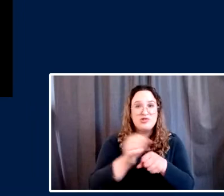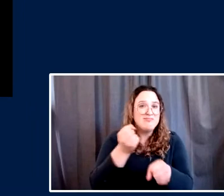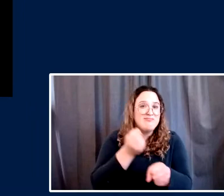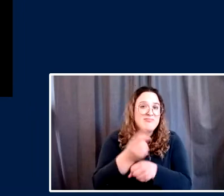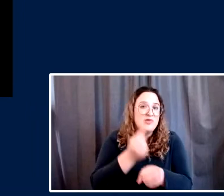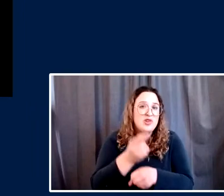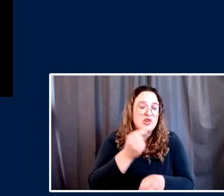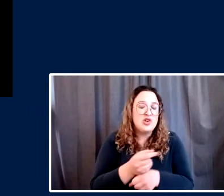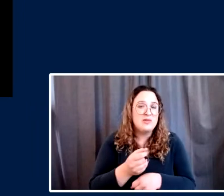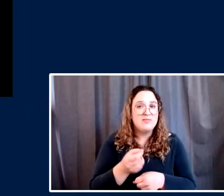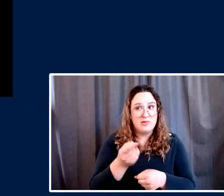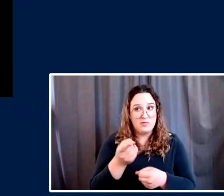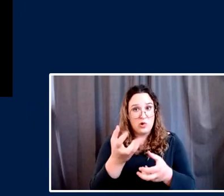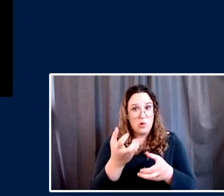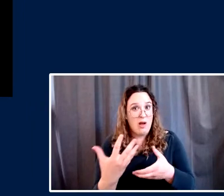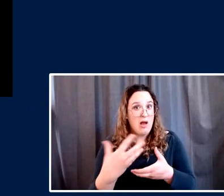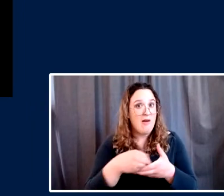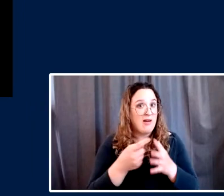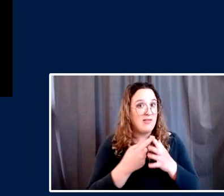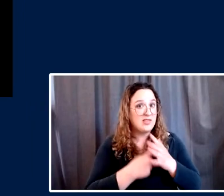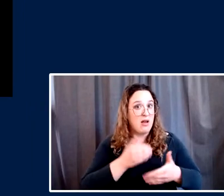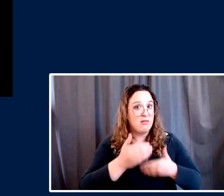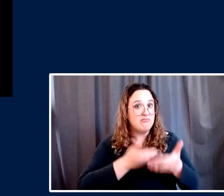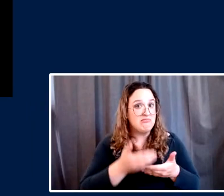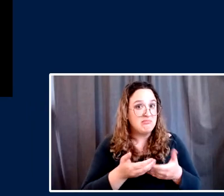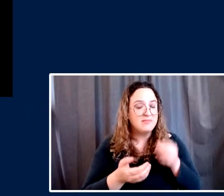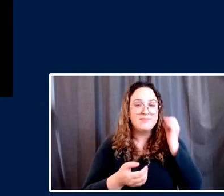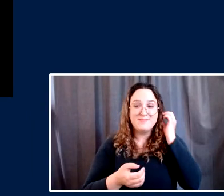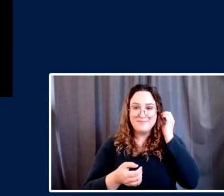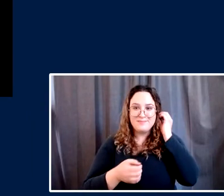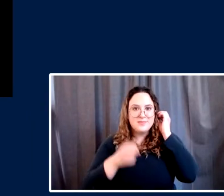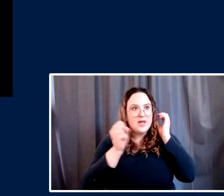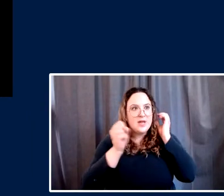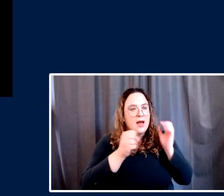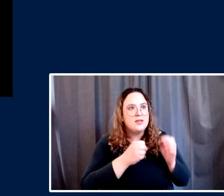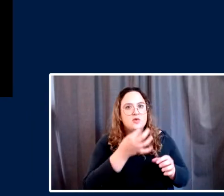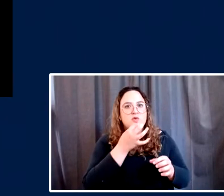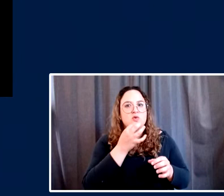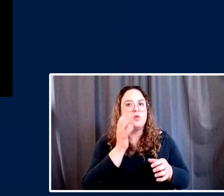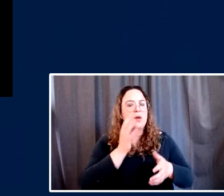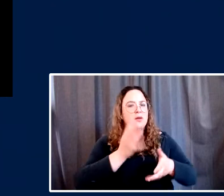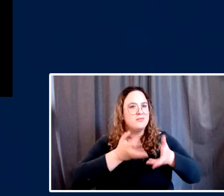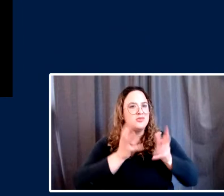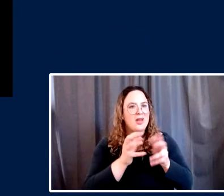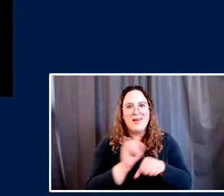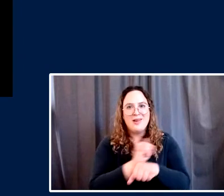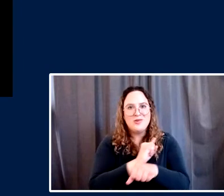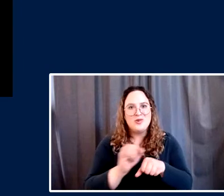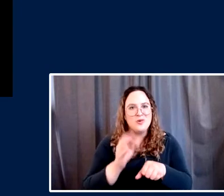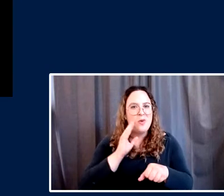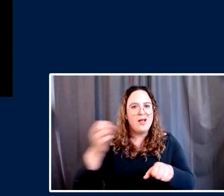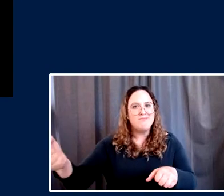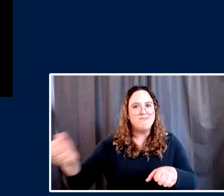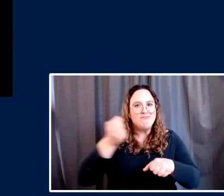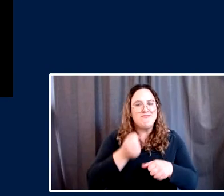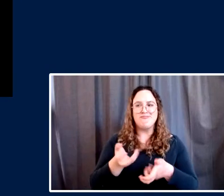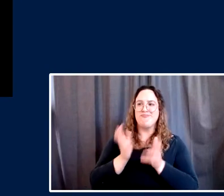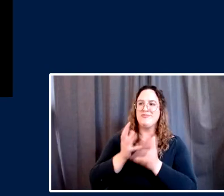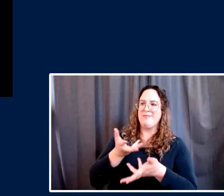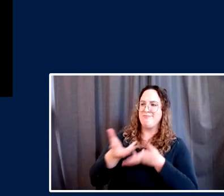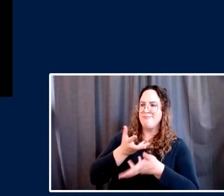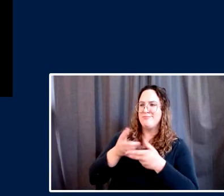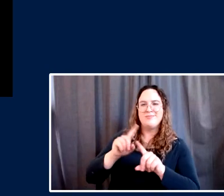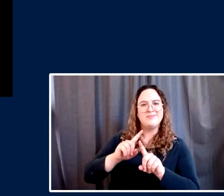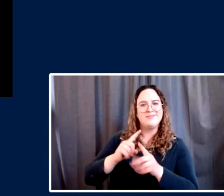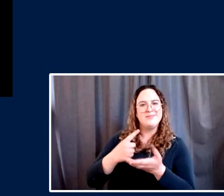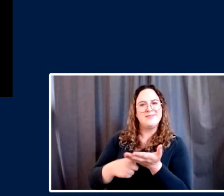yes, speaking of which, we're going to talk to an intern later on in the show to learn about all the different types of career paths.